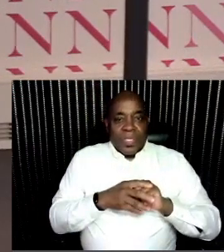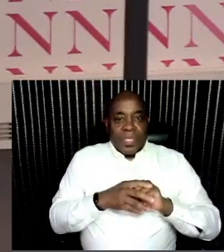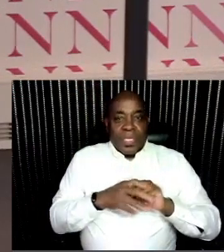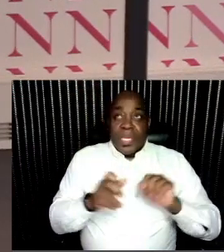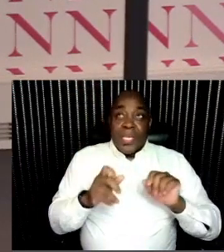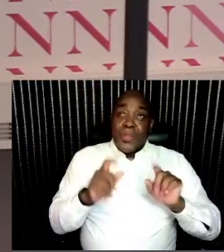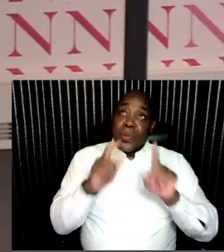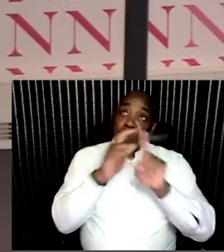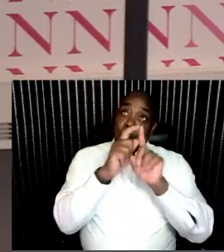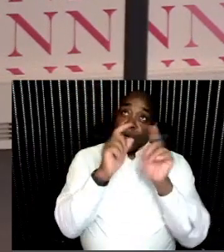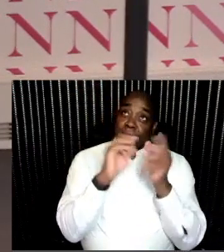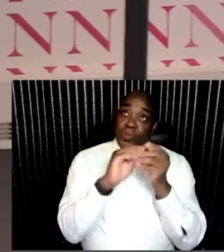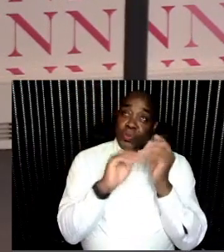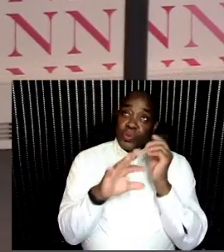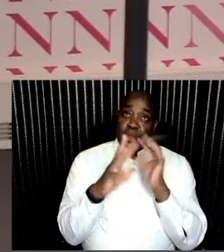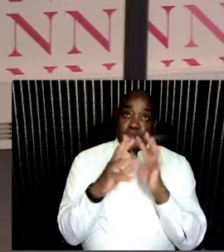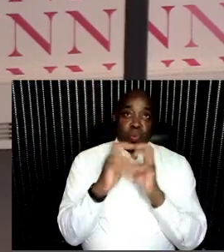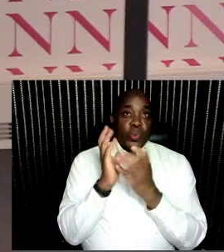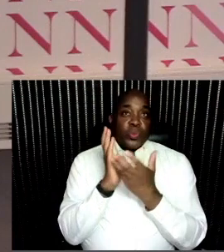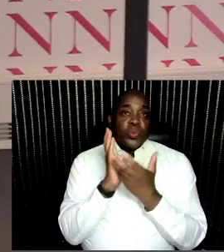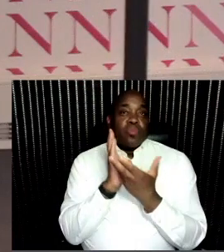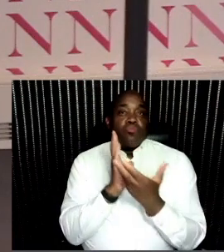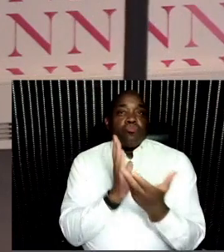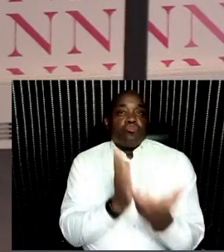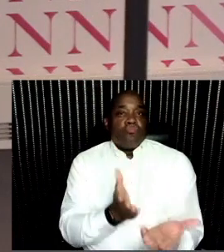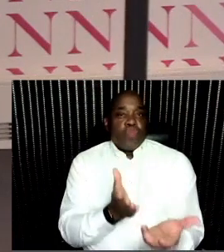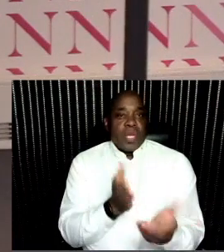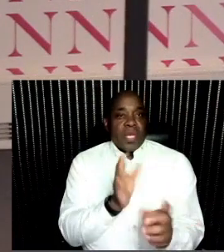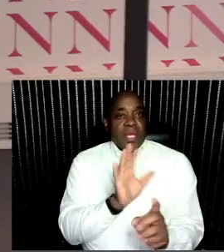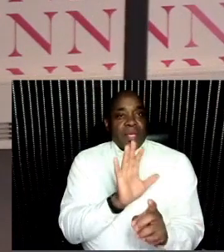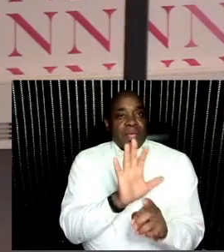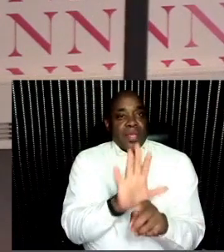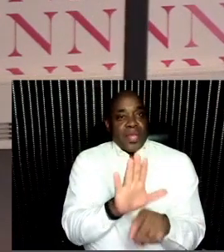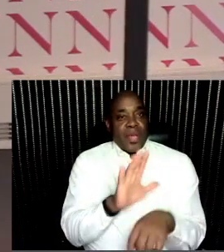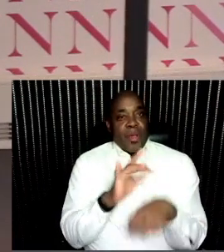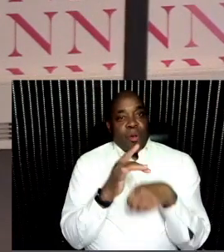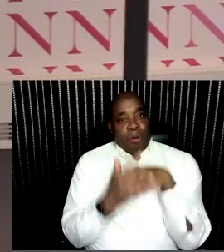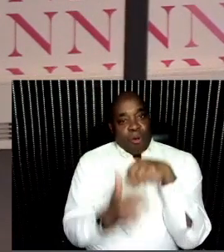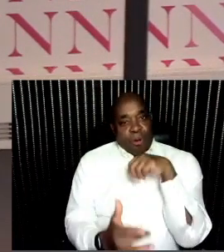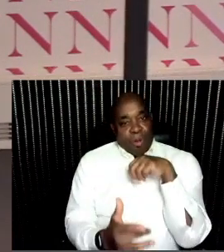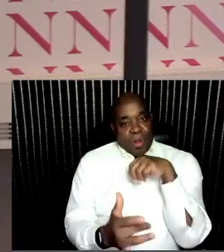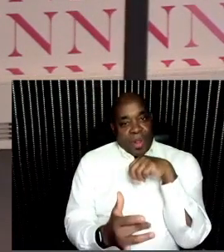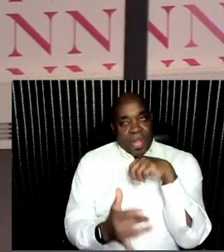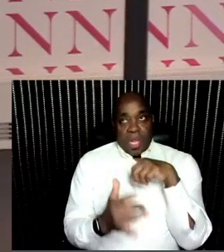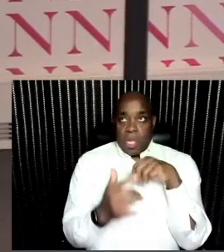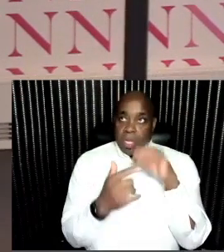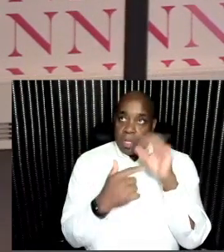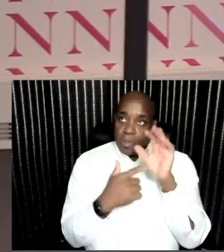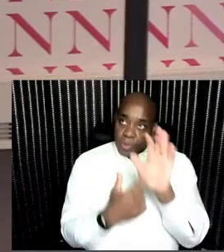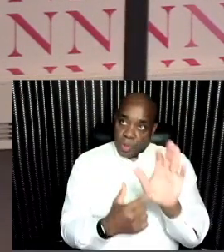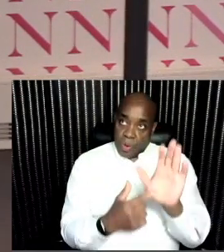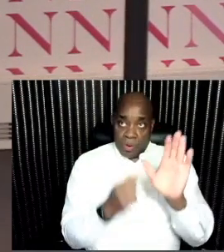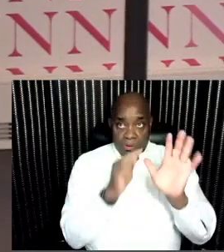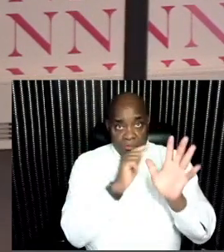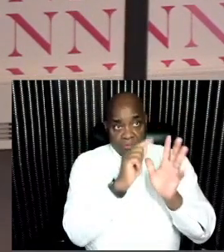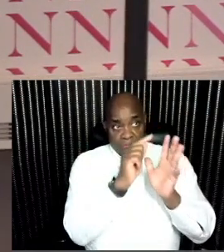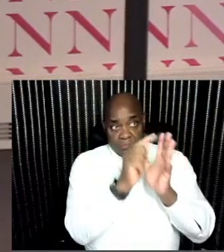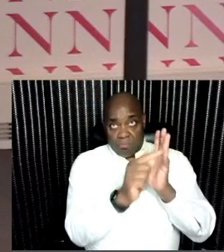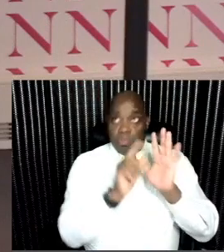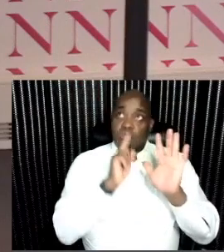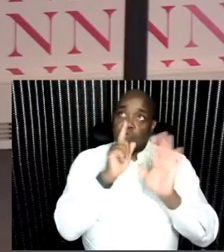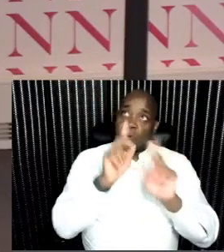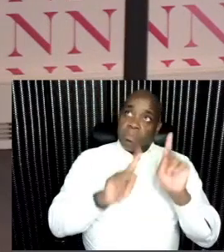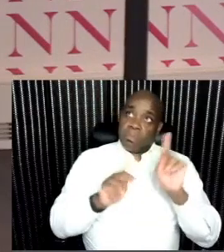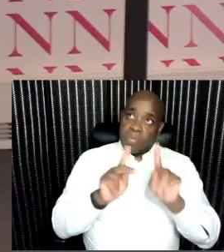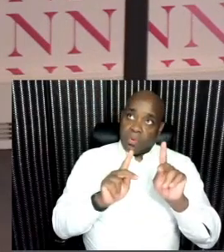always want to bring them there early and be like, these are real people. Don't do anything to them you wouldn't do to your own